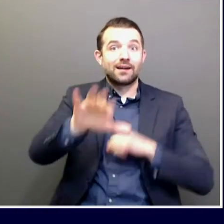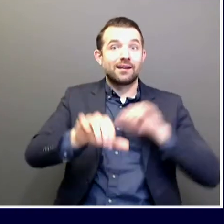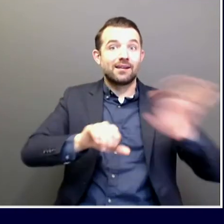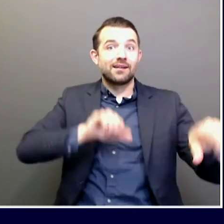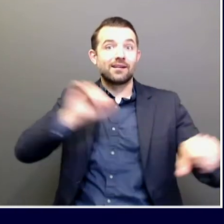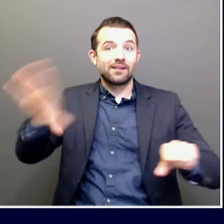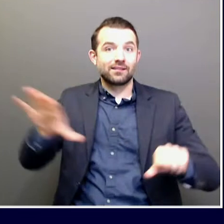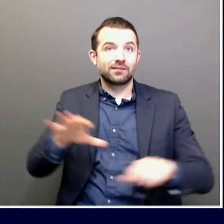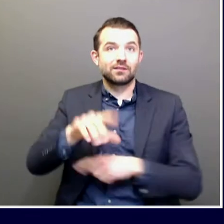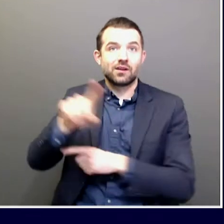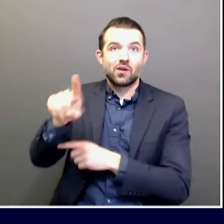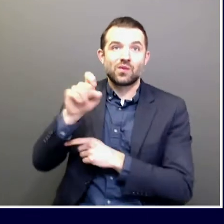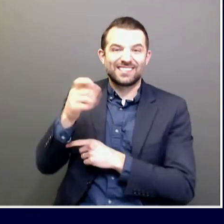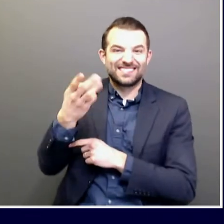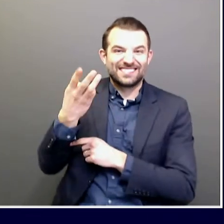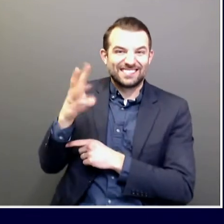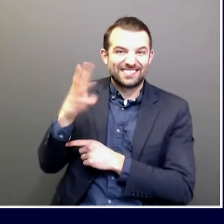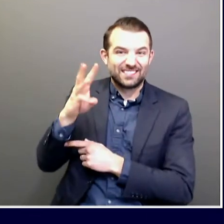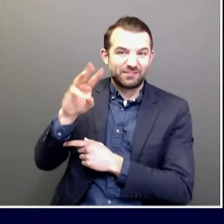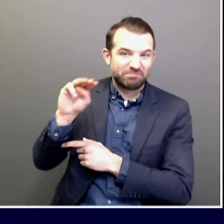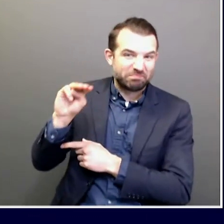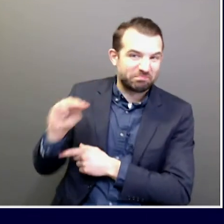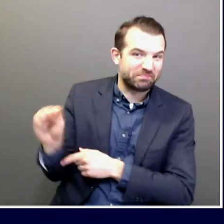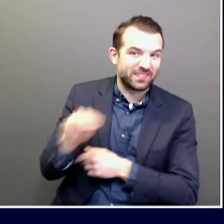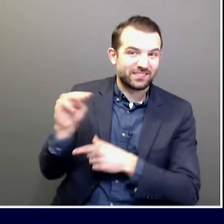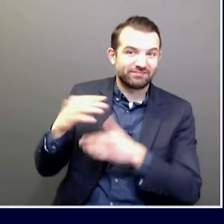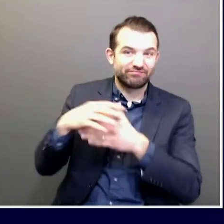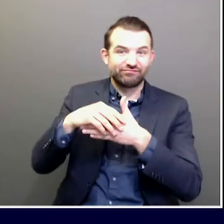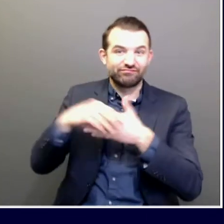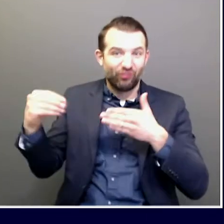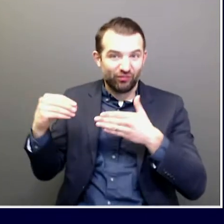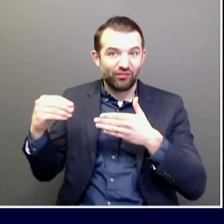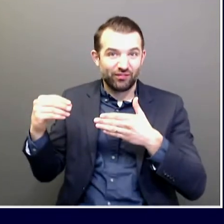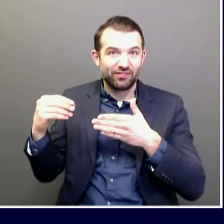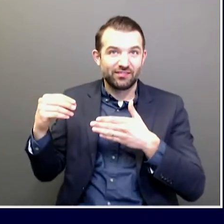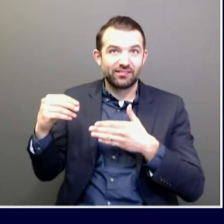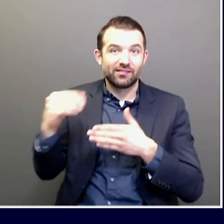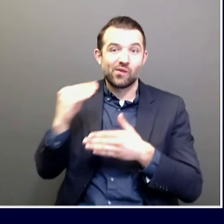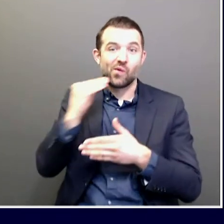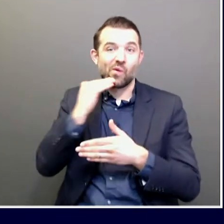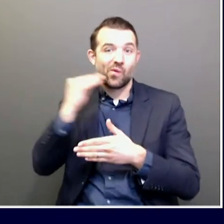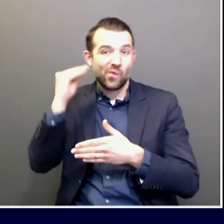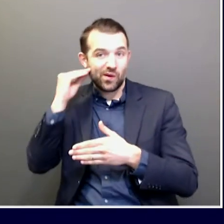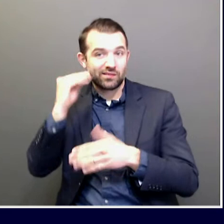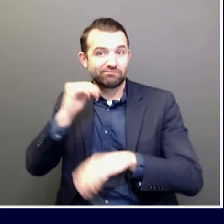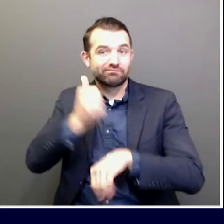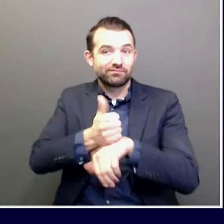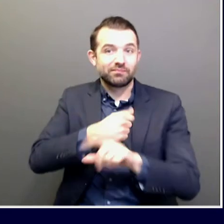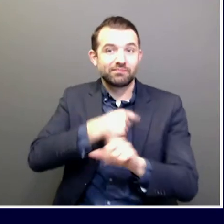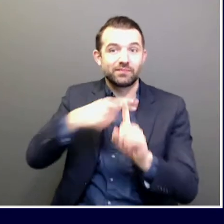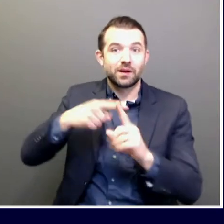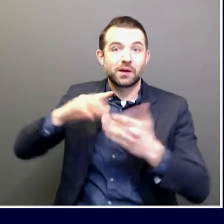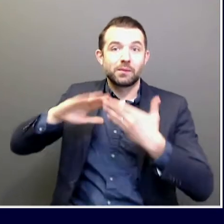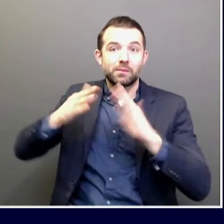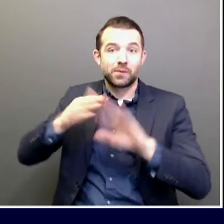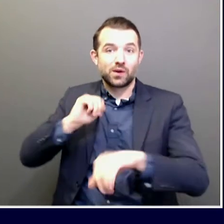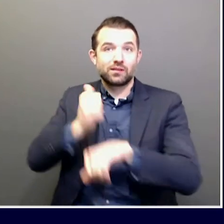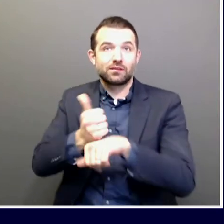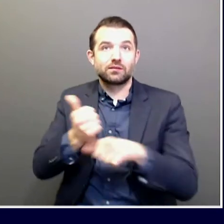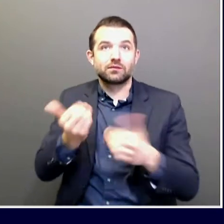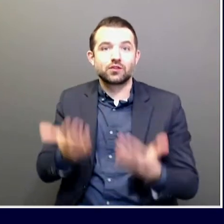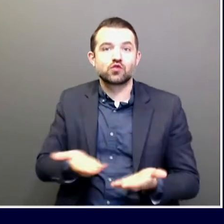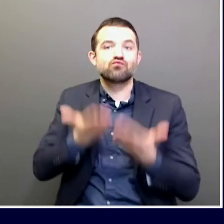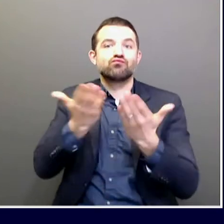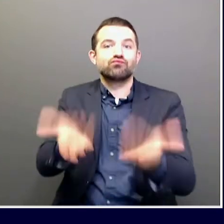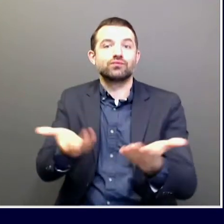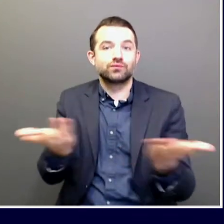retain current frontline employees. These employees provide a broad range of services, including personal care,